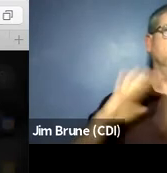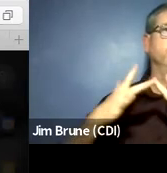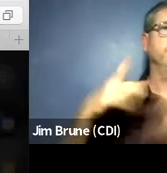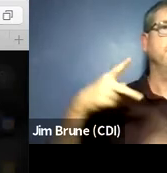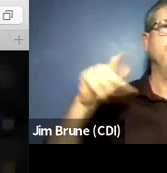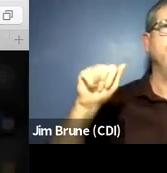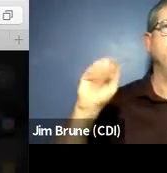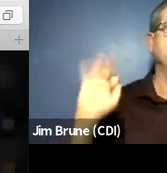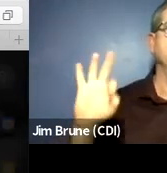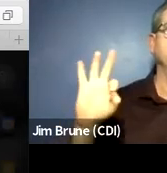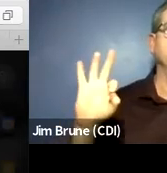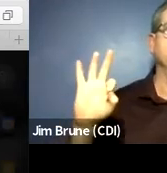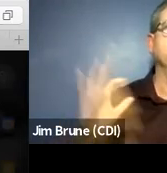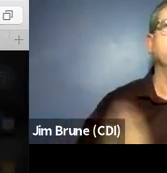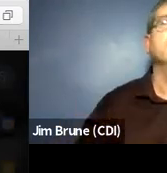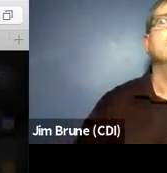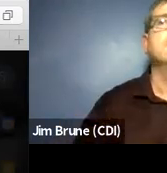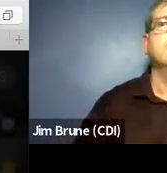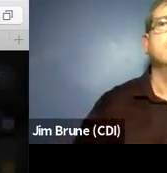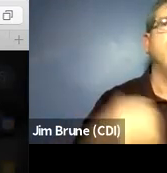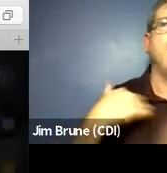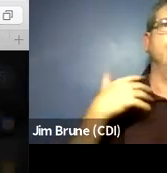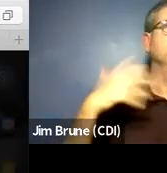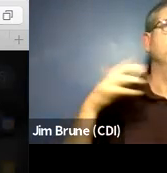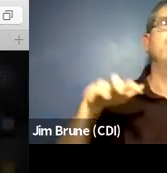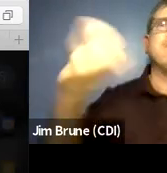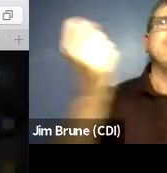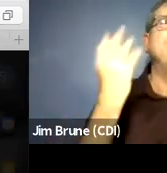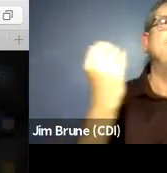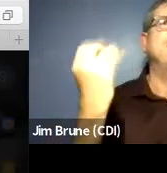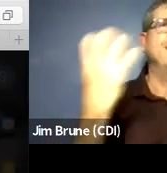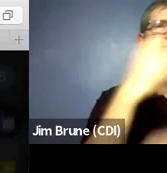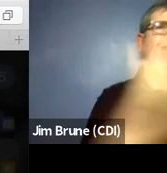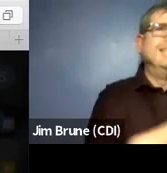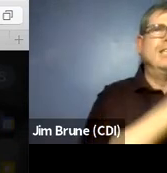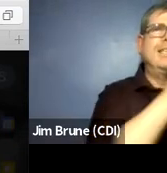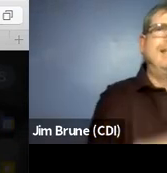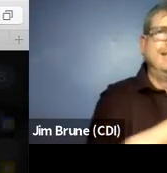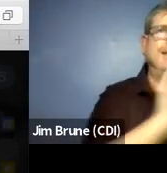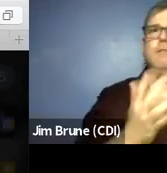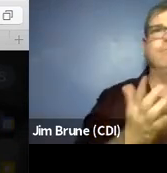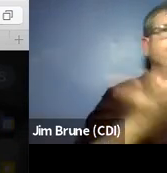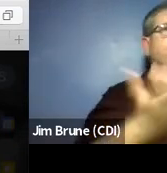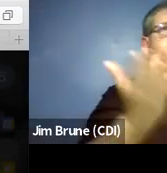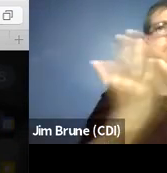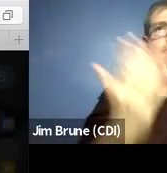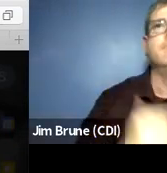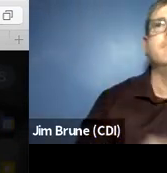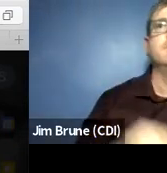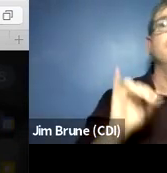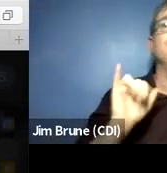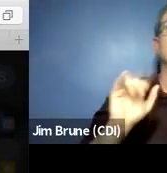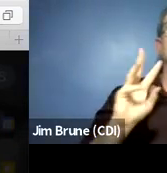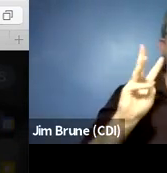actually part of running, but that website gives you access